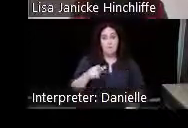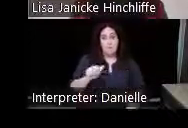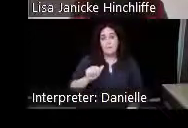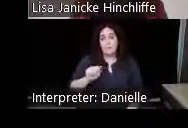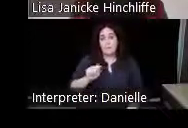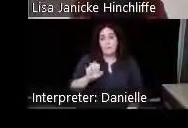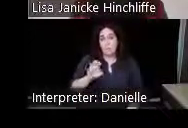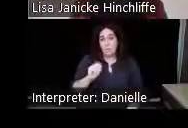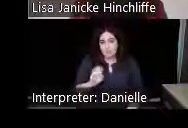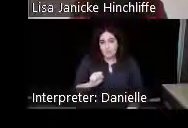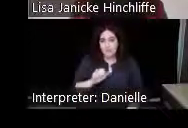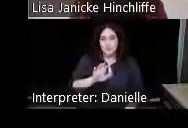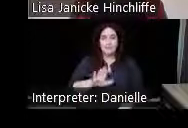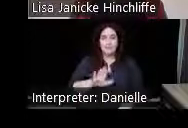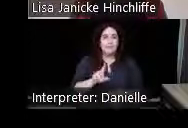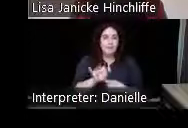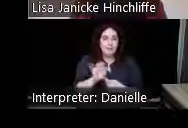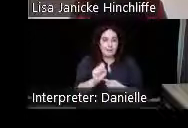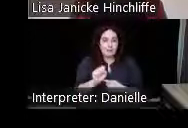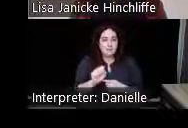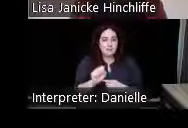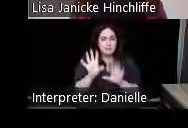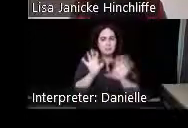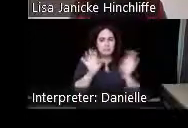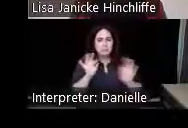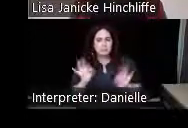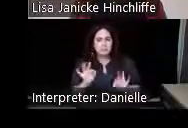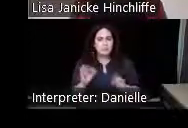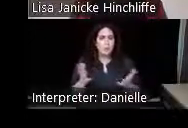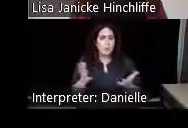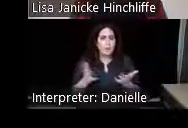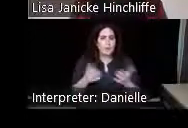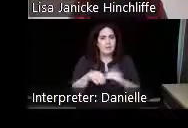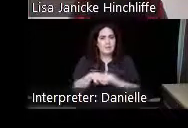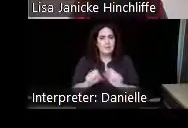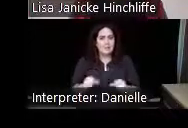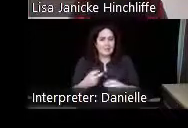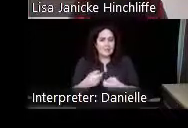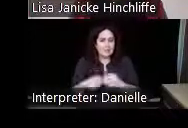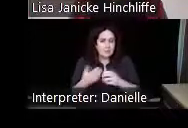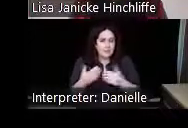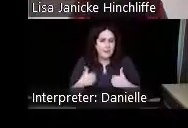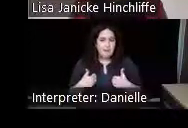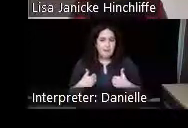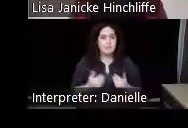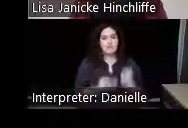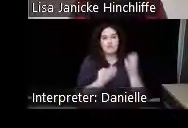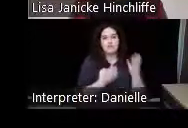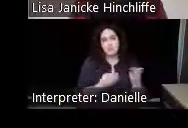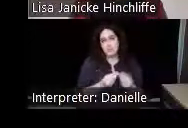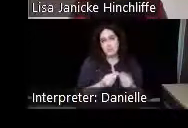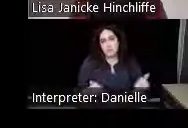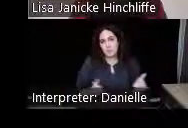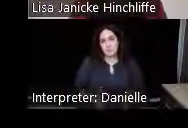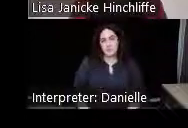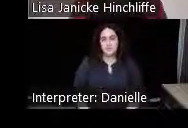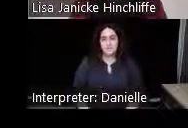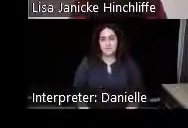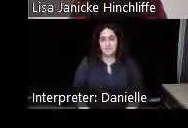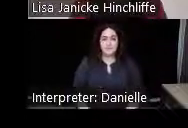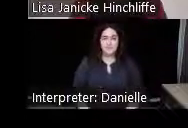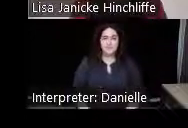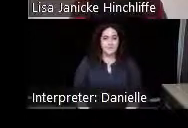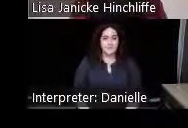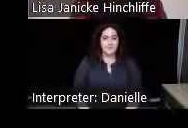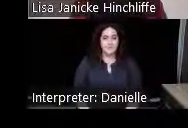to identify accessibility issues and suggest possible remedies. For me, I came to this because it's a